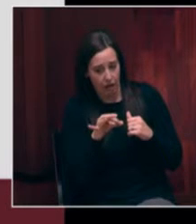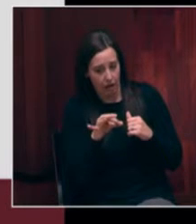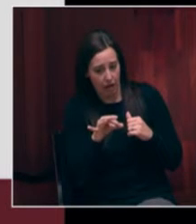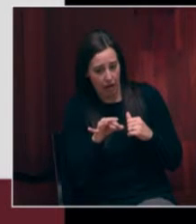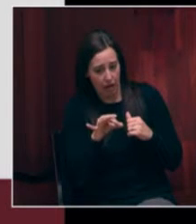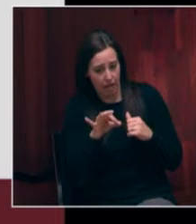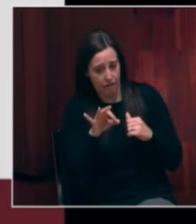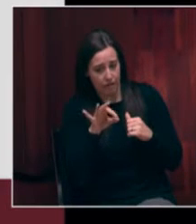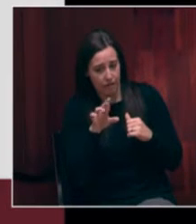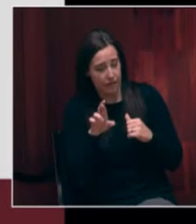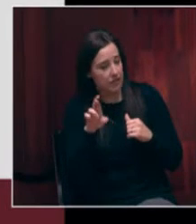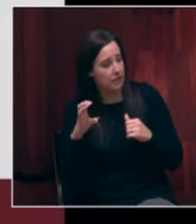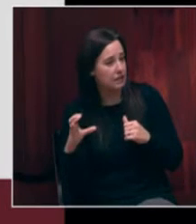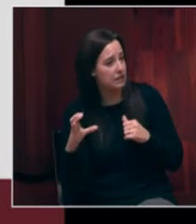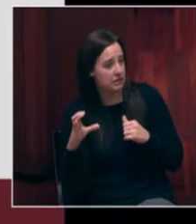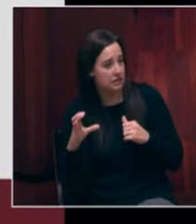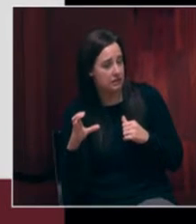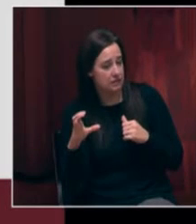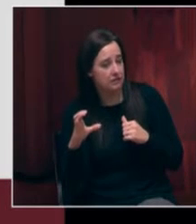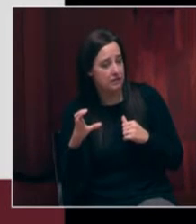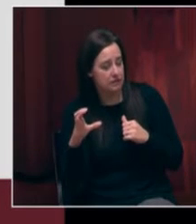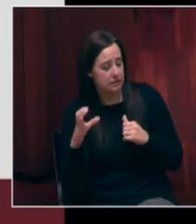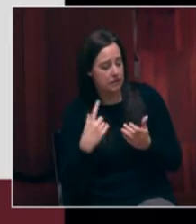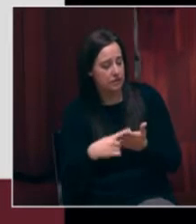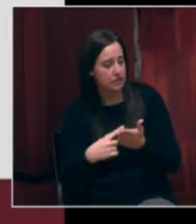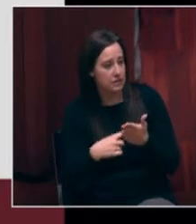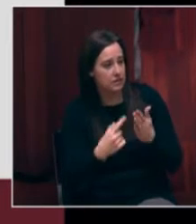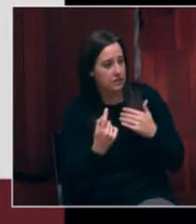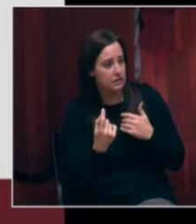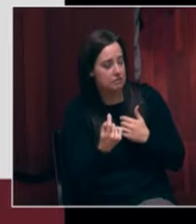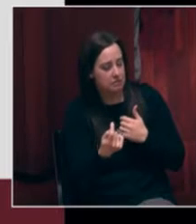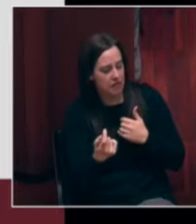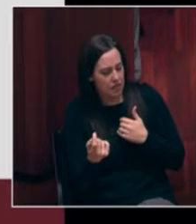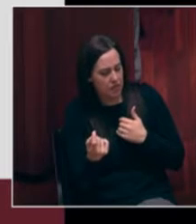And then we're going to talk a little bit about, as I said, sort of a culminating